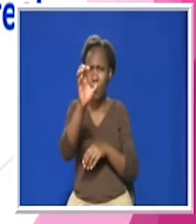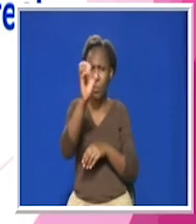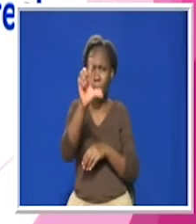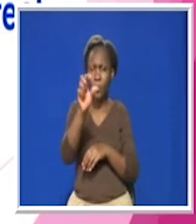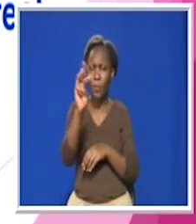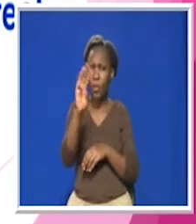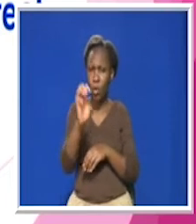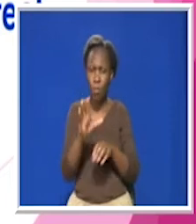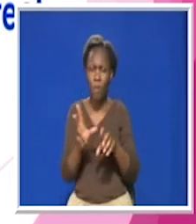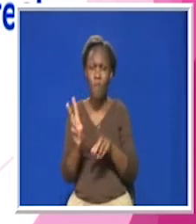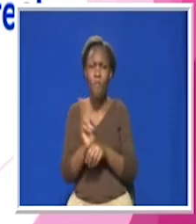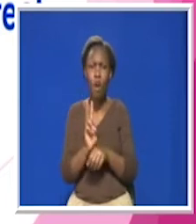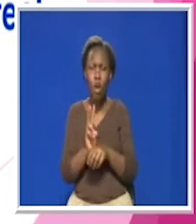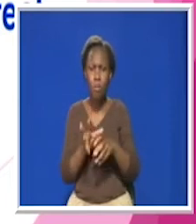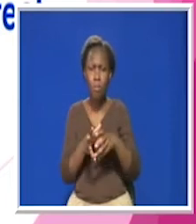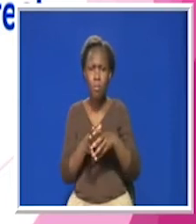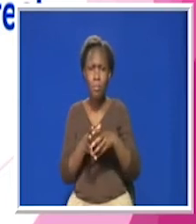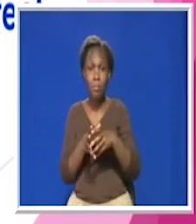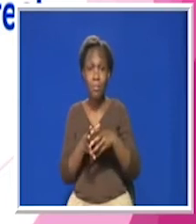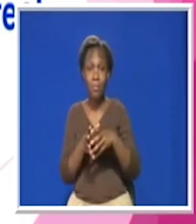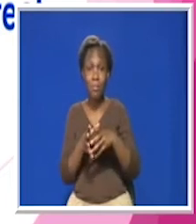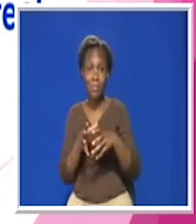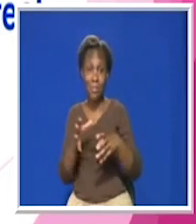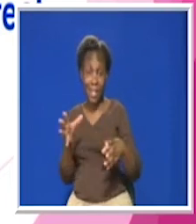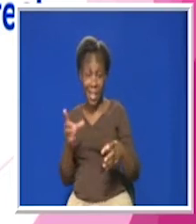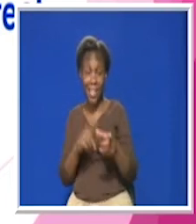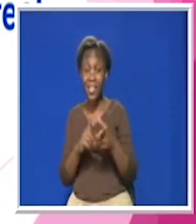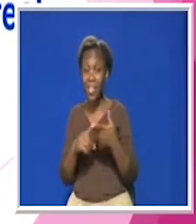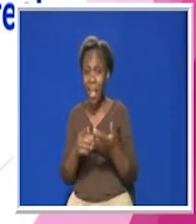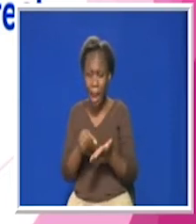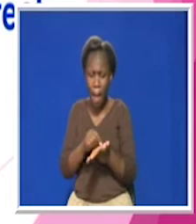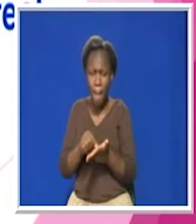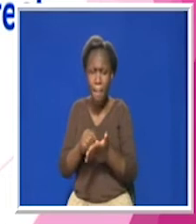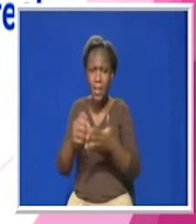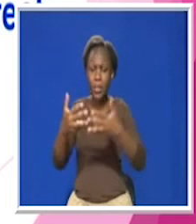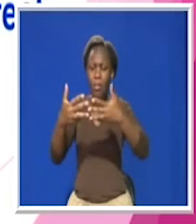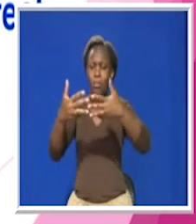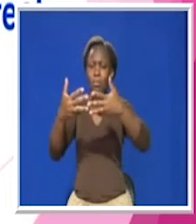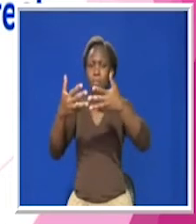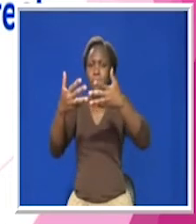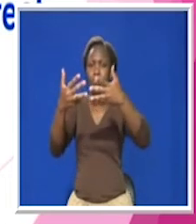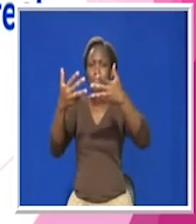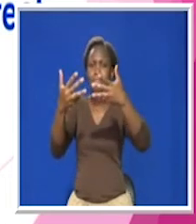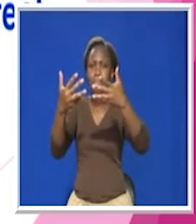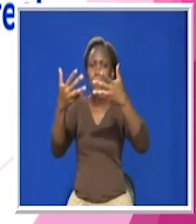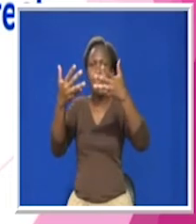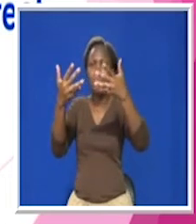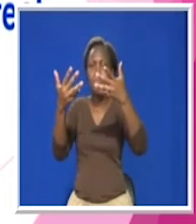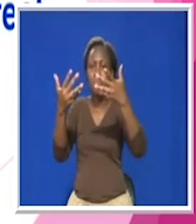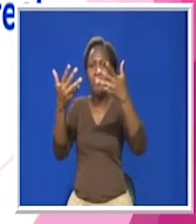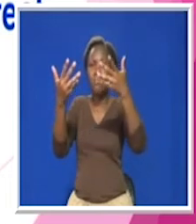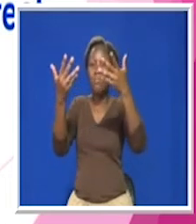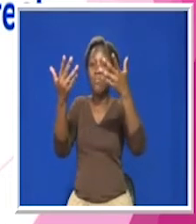particles will move far apart from each other. And hence there will be fewer number